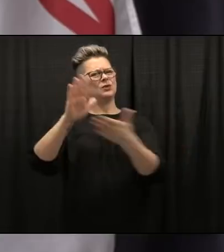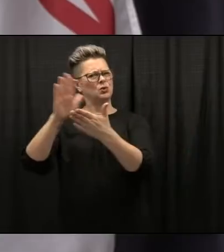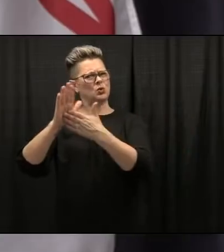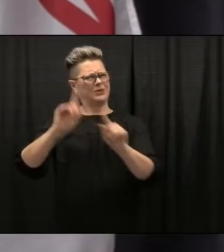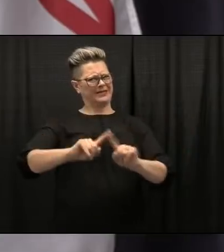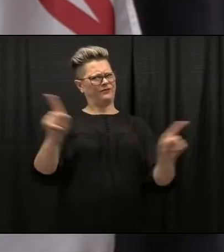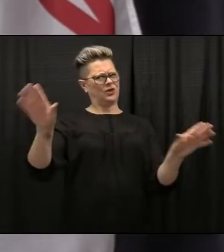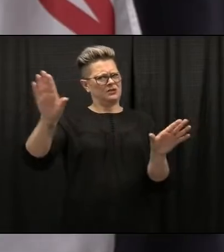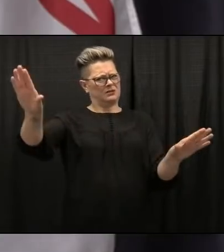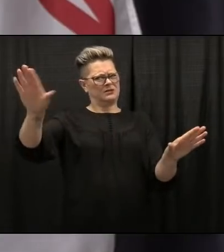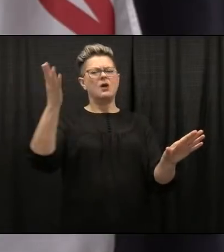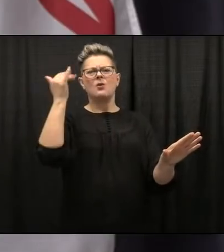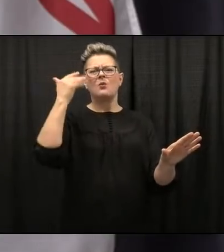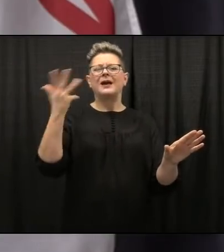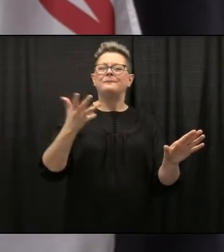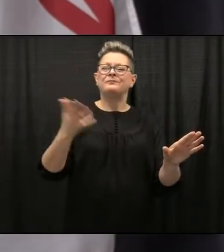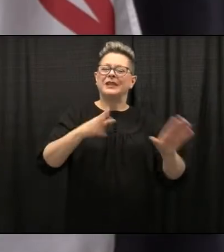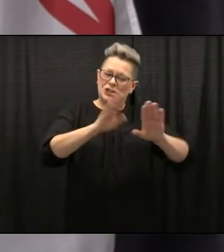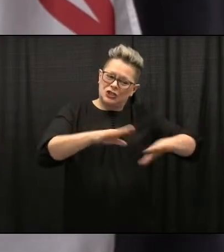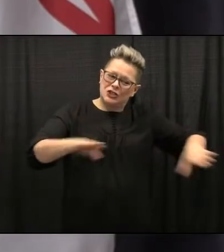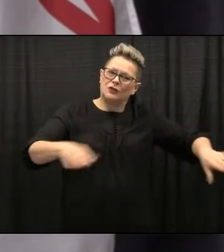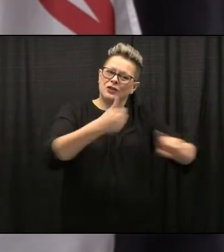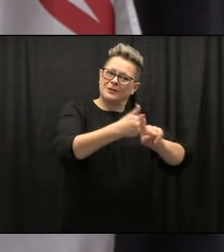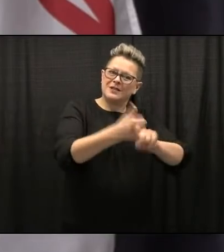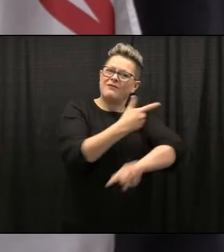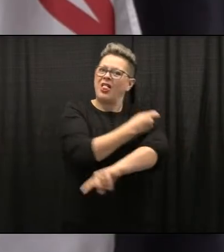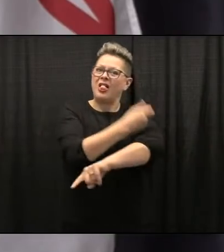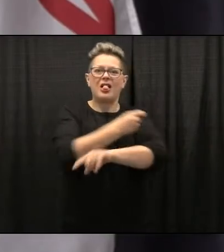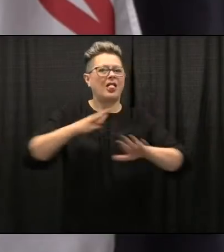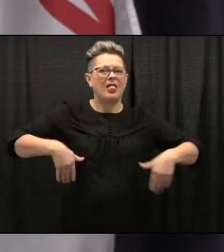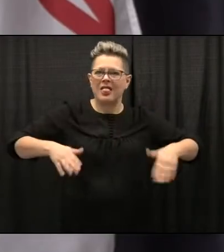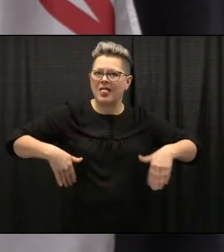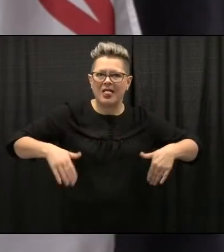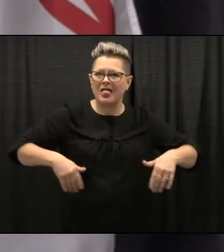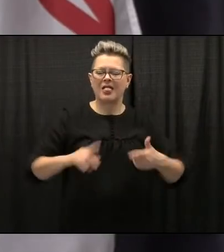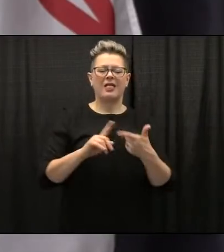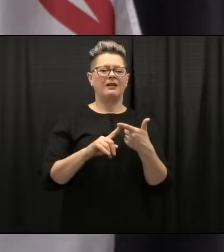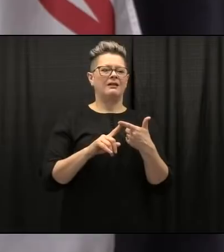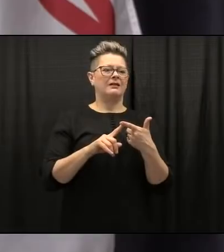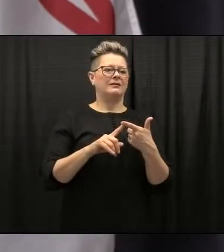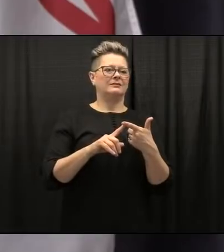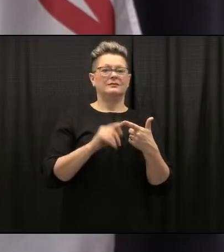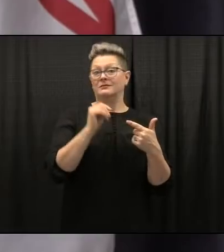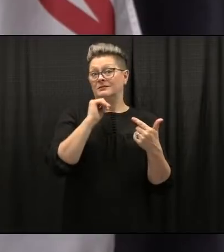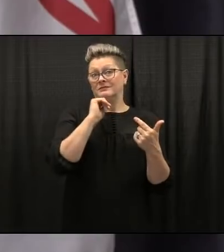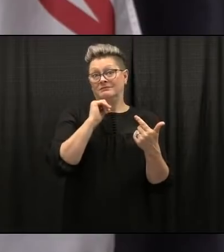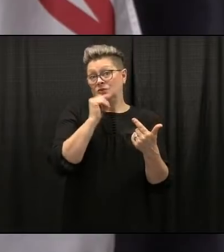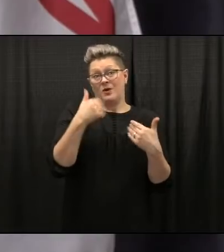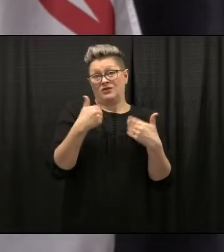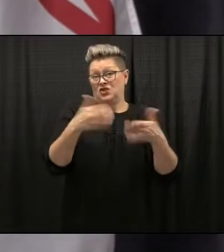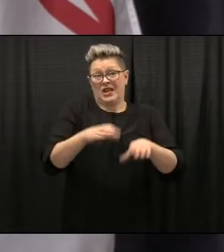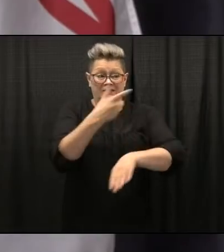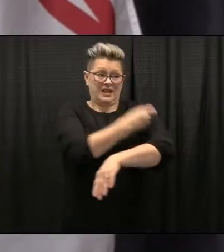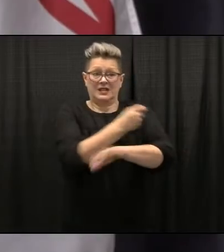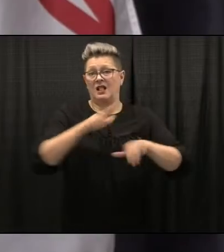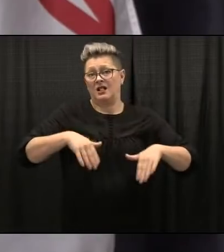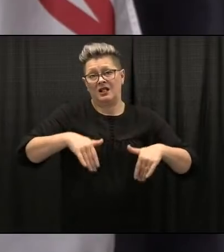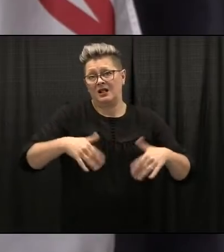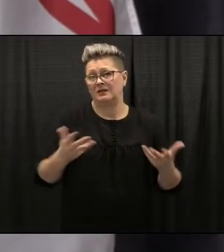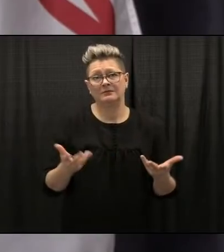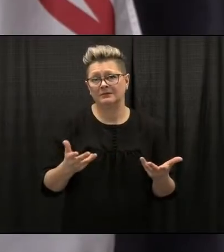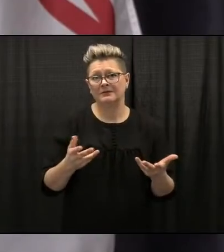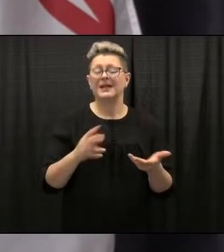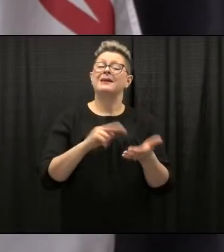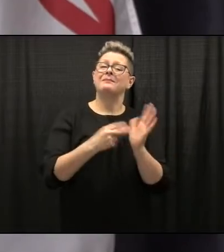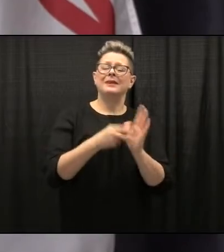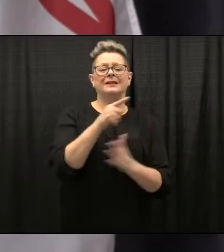schools because, you know, we have children there who are not vaccinated and have not had the opportunity to be vaccinated and generally speaking are